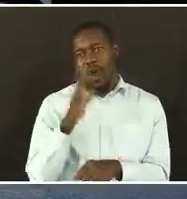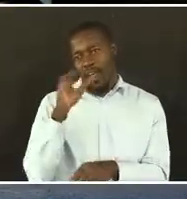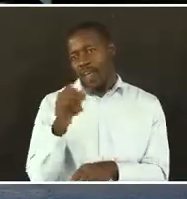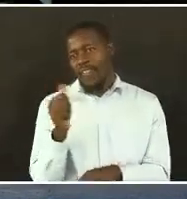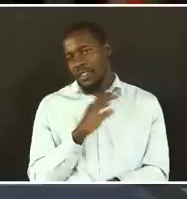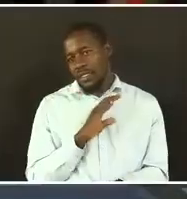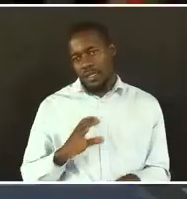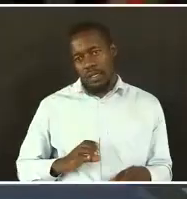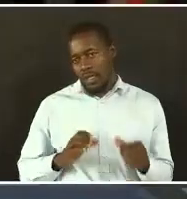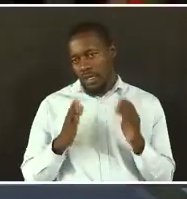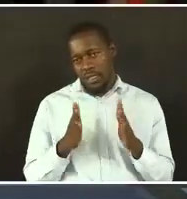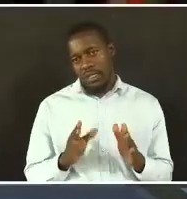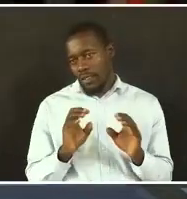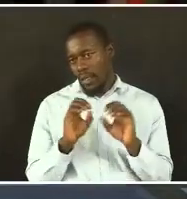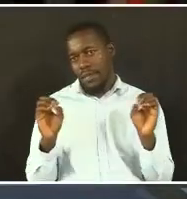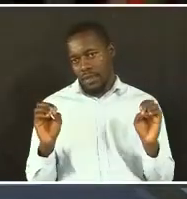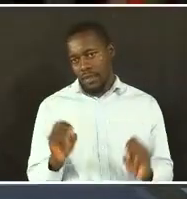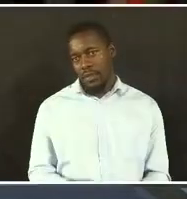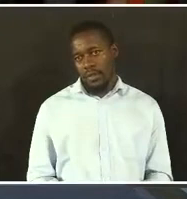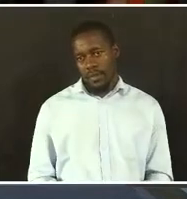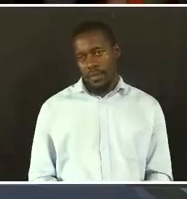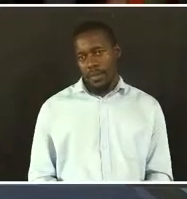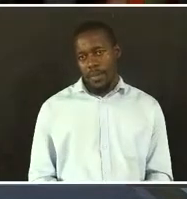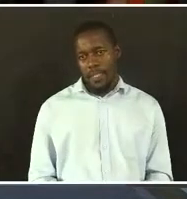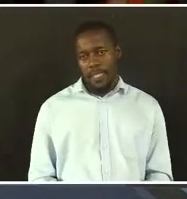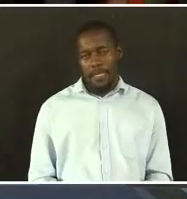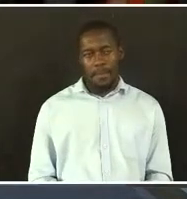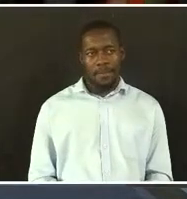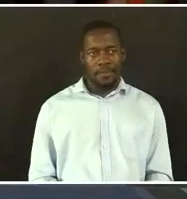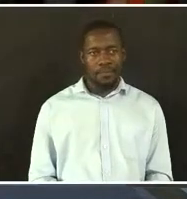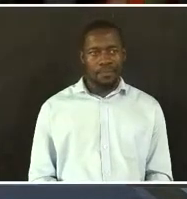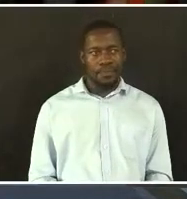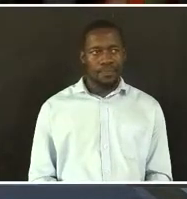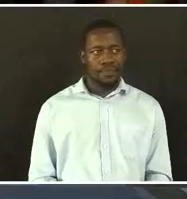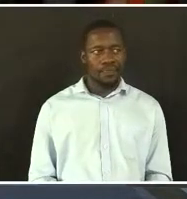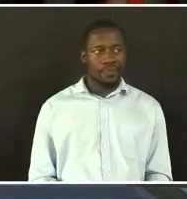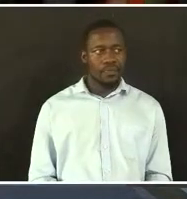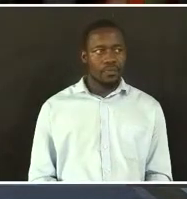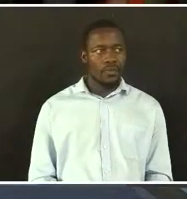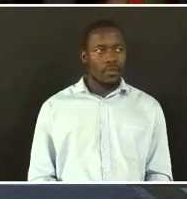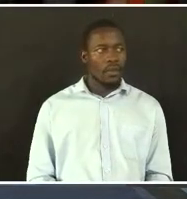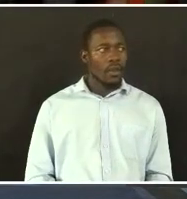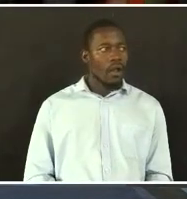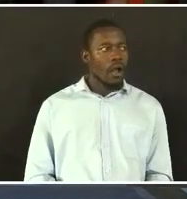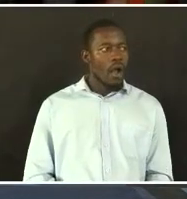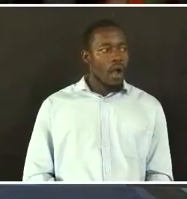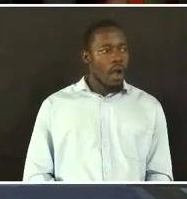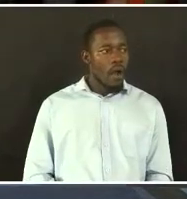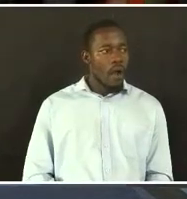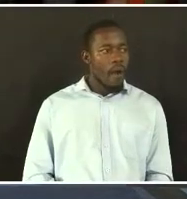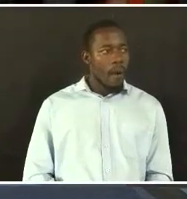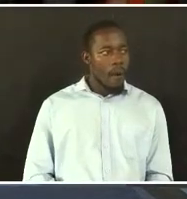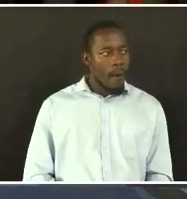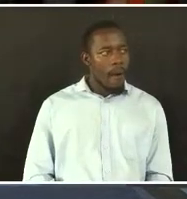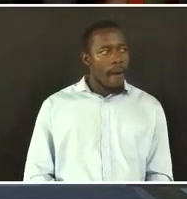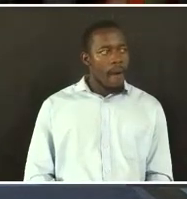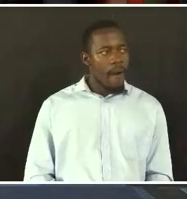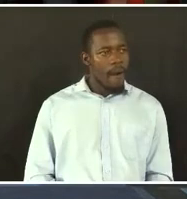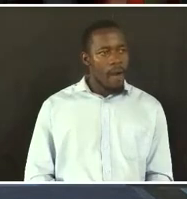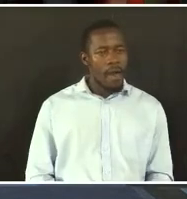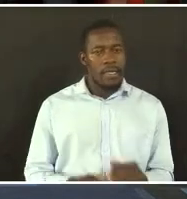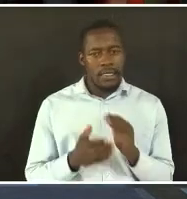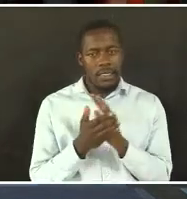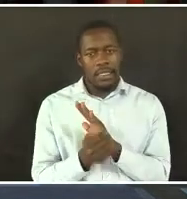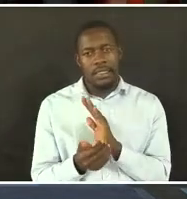so much, Carol. The aspect of preparedness, you have to be prepared. And she has talked about the skills and how you need to go there.